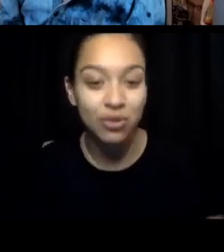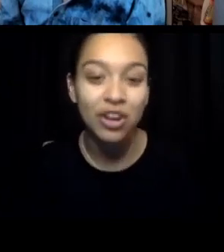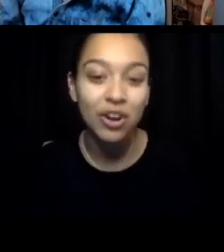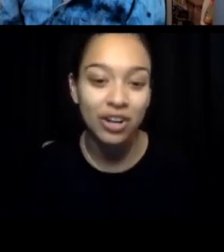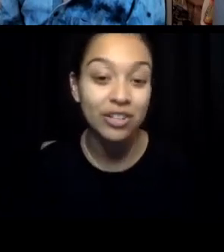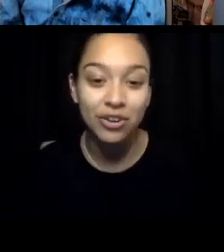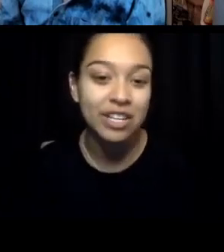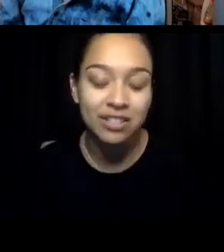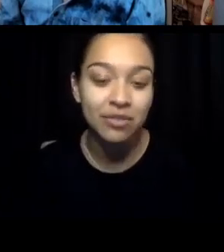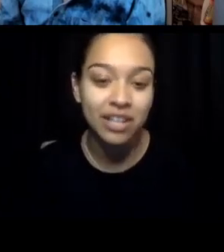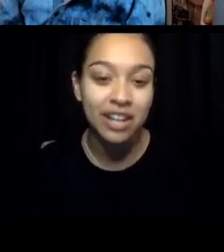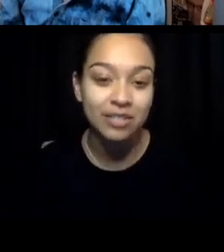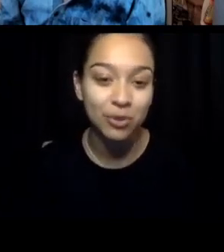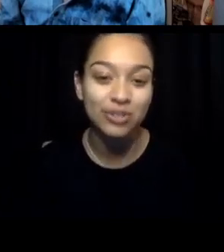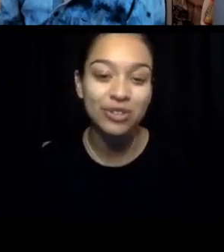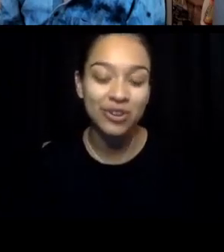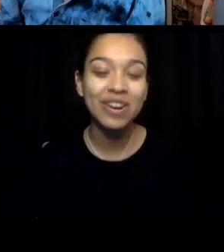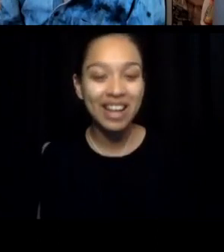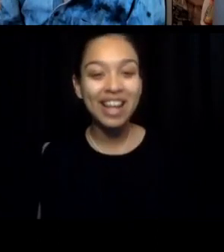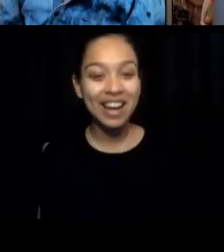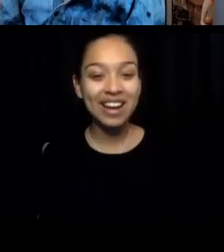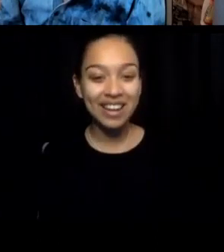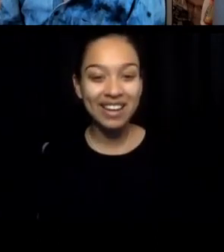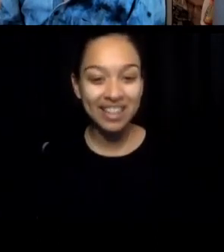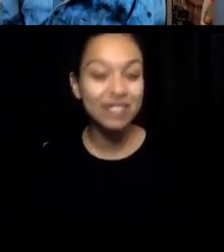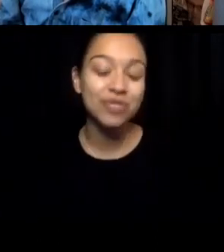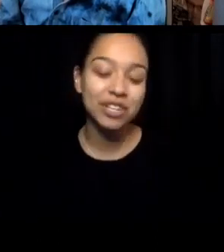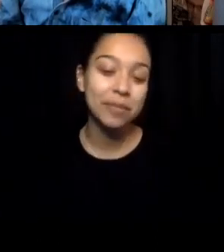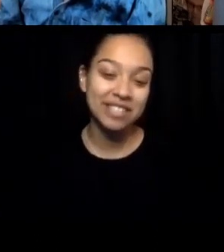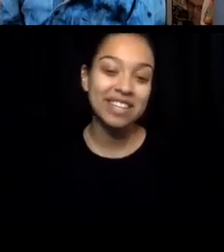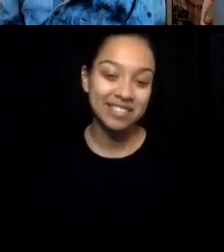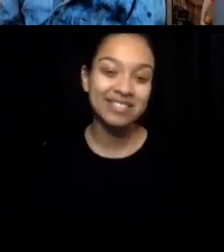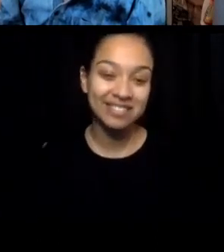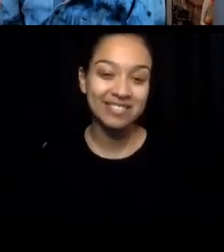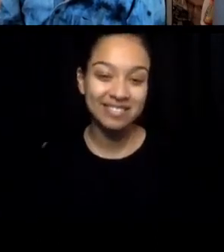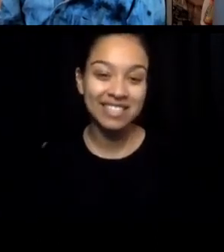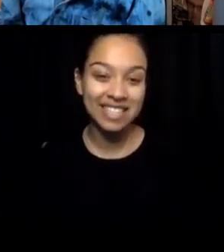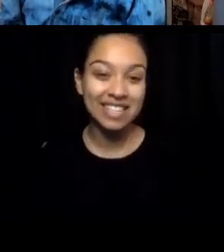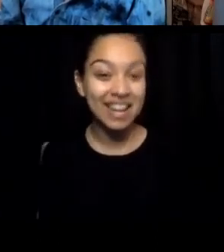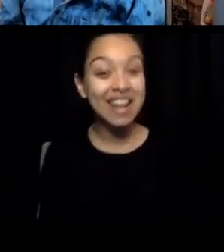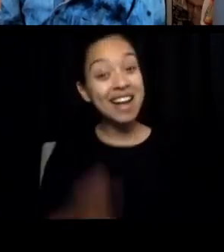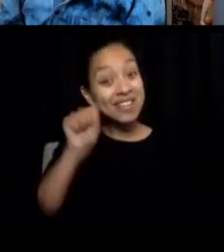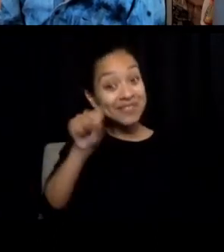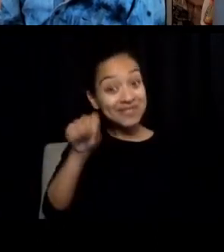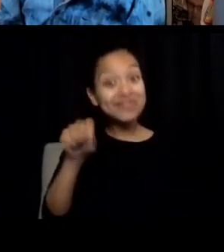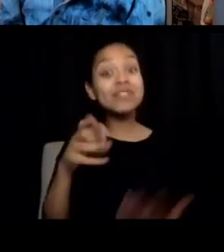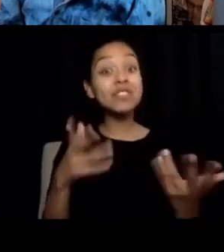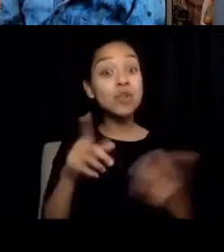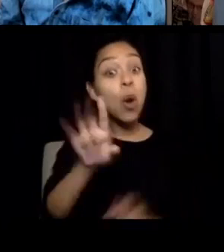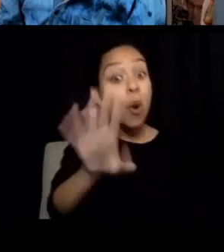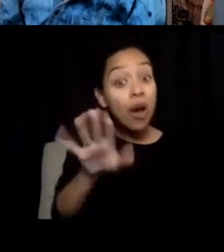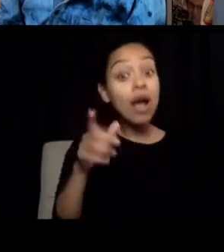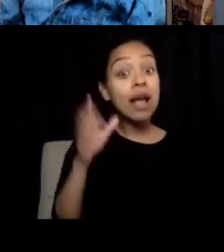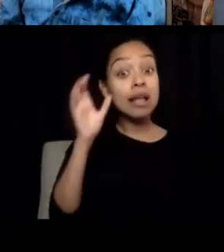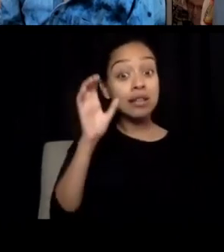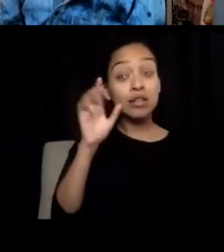like who they are, they're easily recognizable. So it's really amazing. Yes. Well, listen to when you see those shows, or